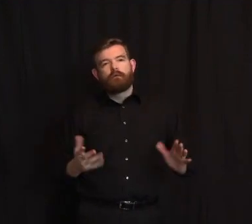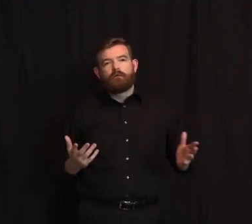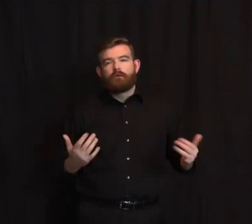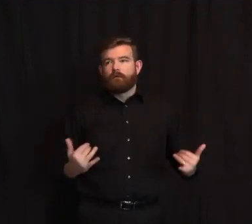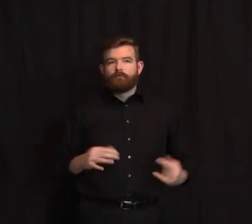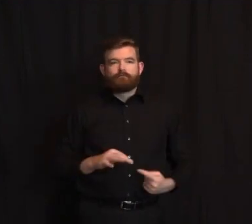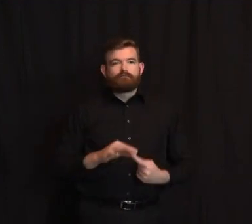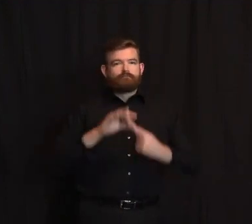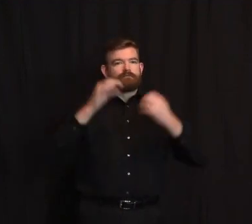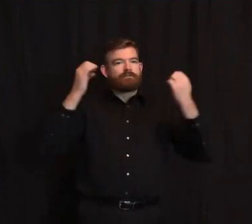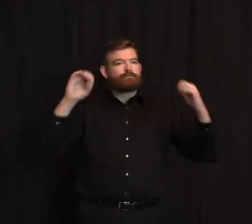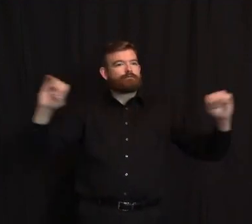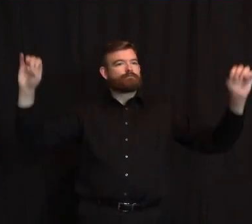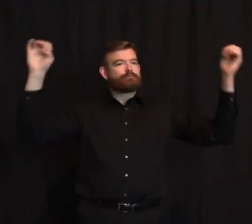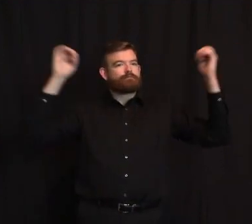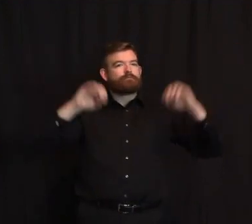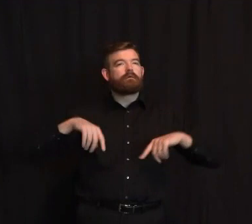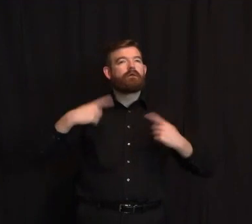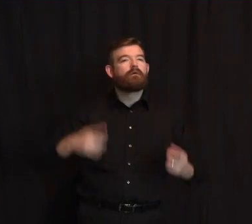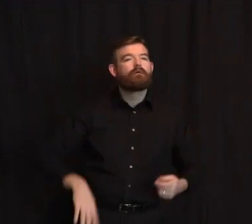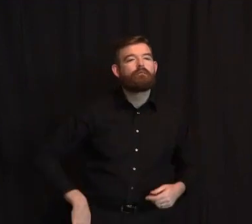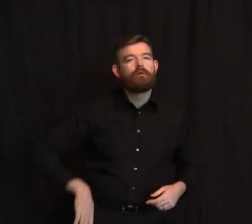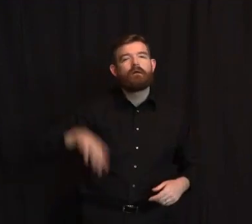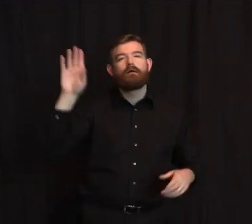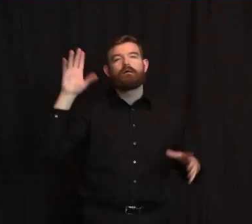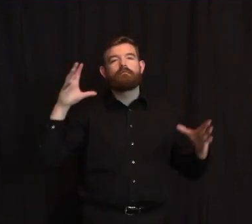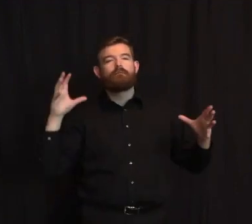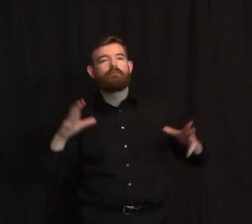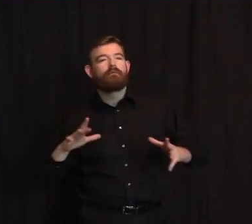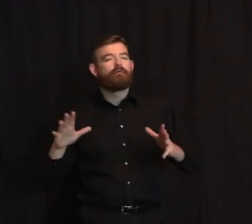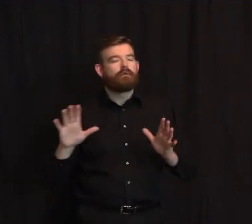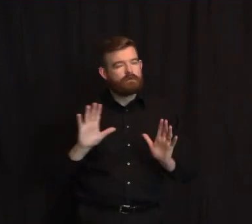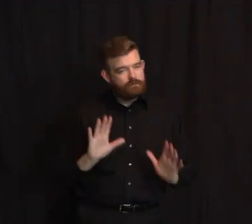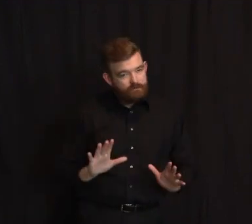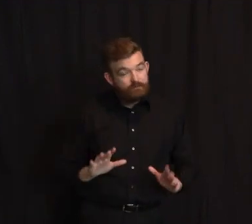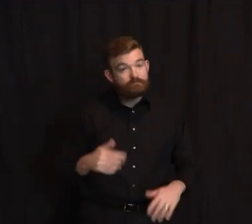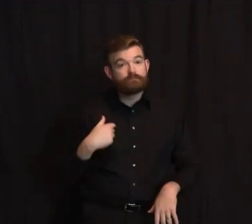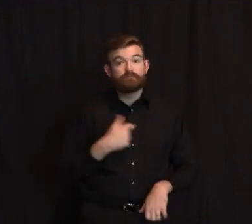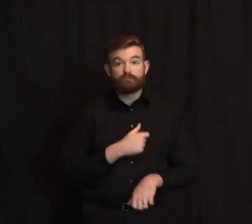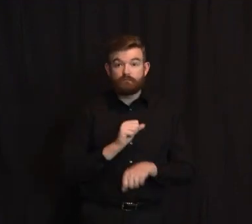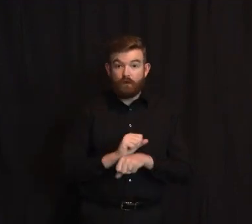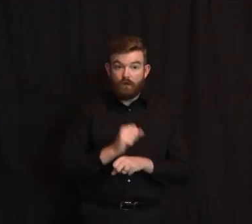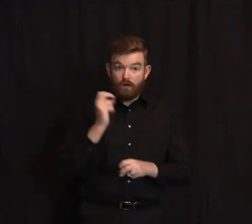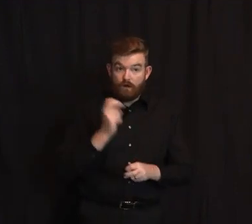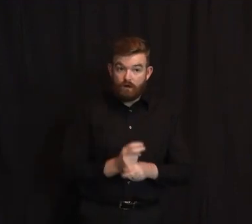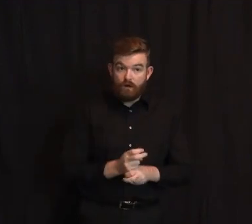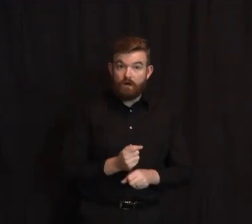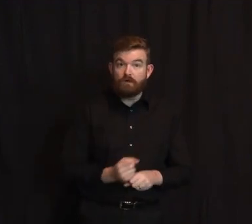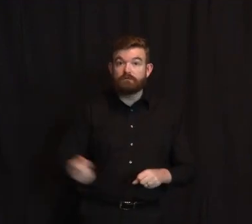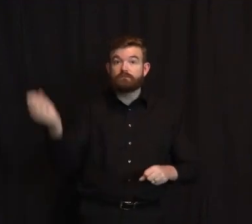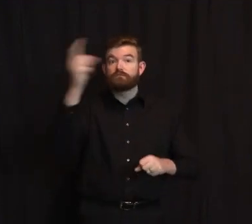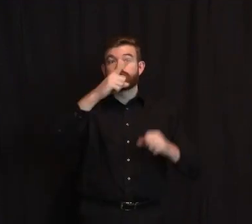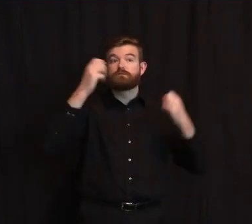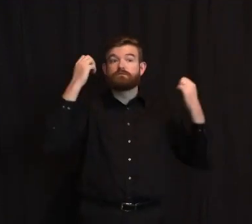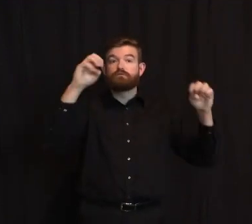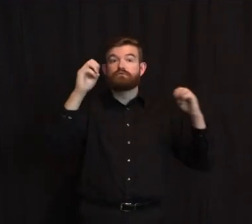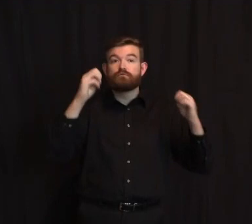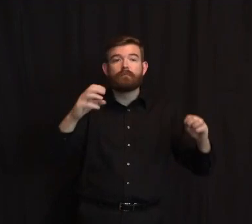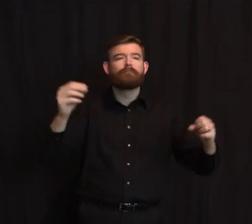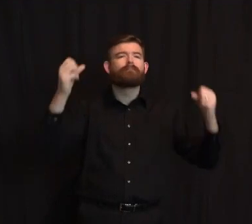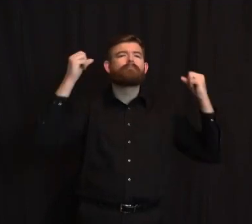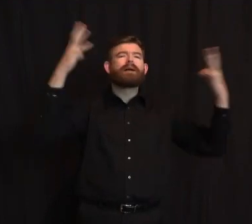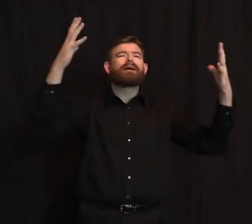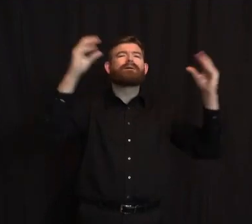your entire lives, but know that if we keep doing our jobs, next year's Easter and the many decades to